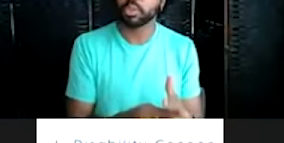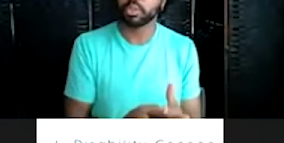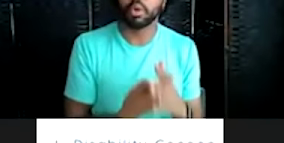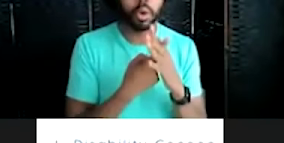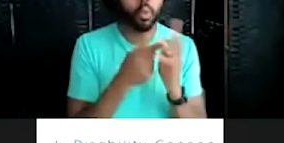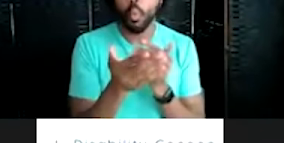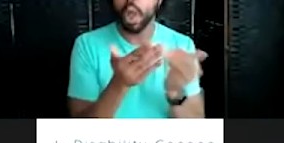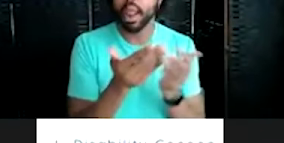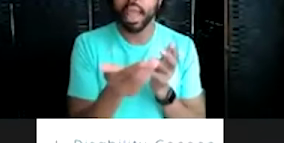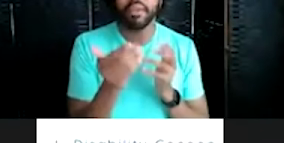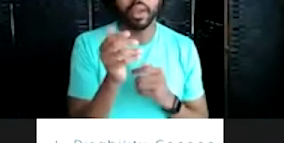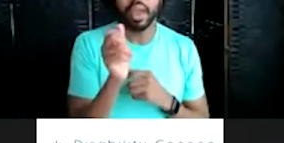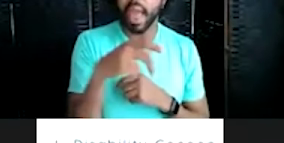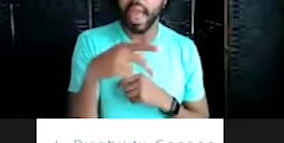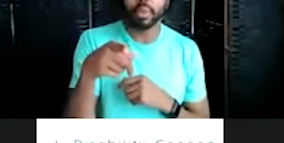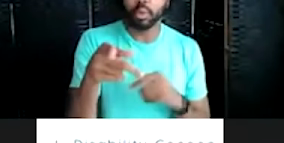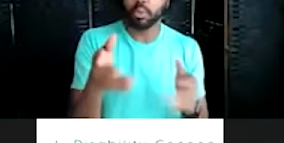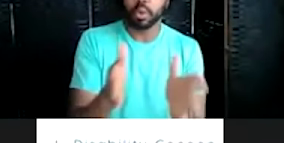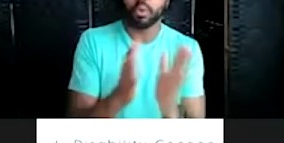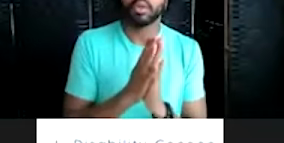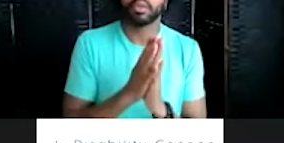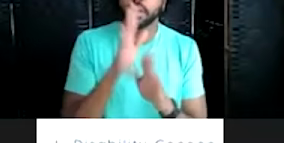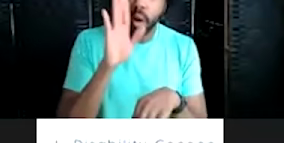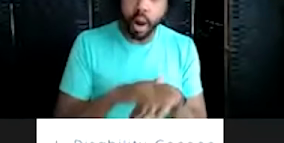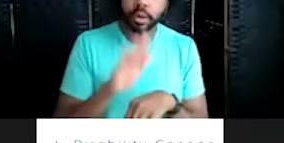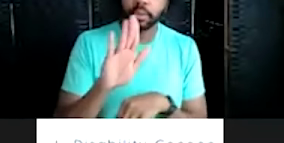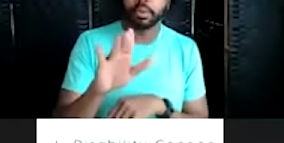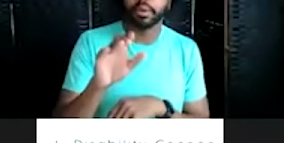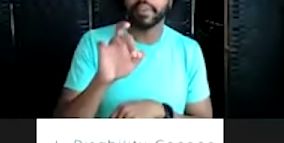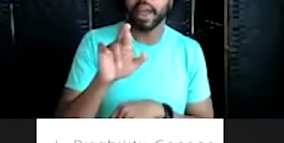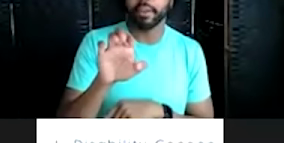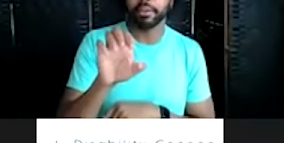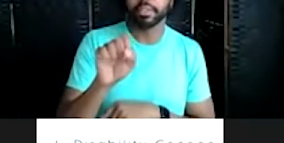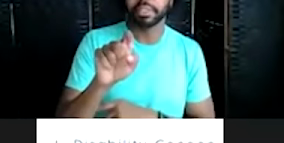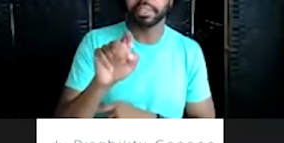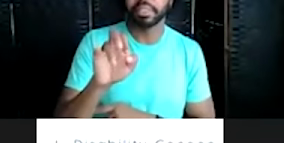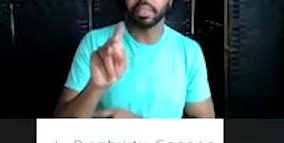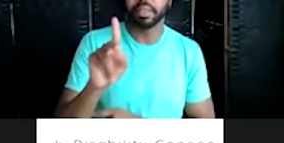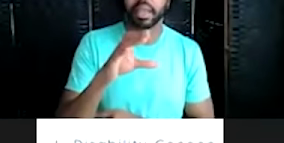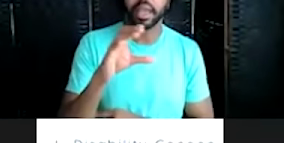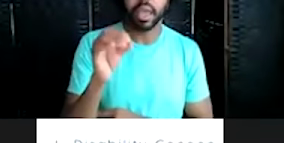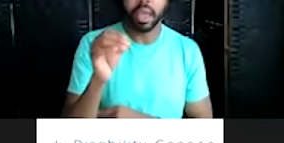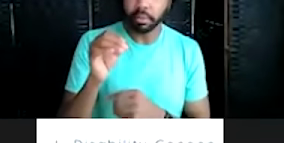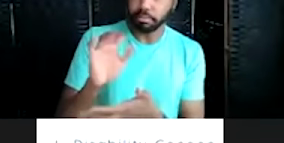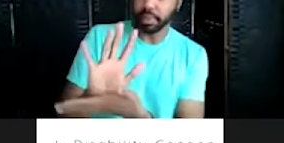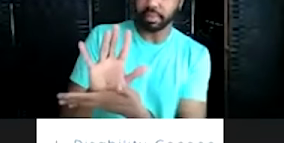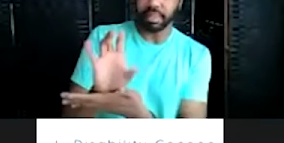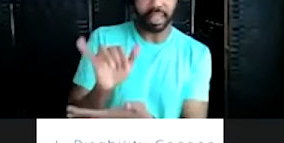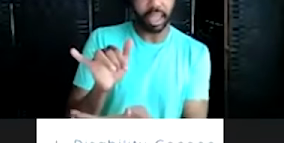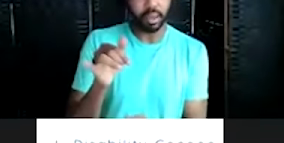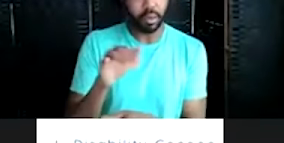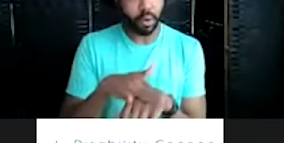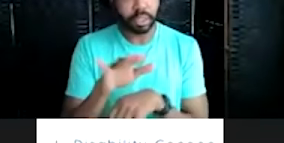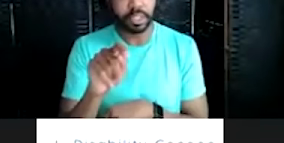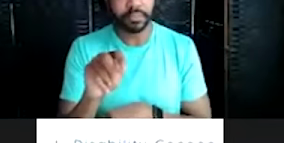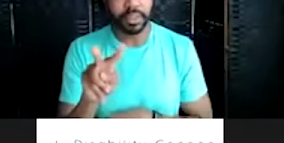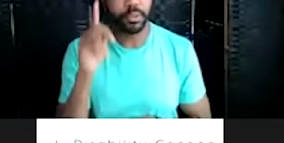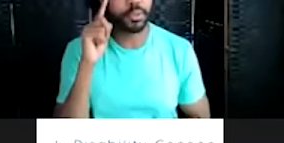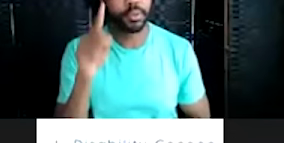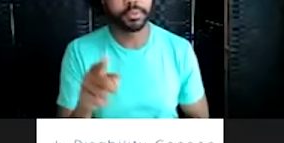you actually request on that Fire Stick, and then play that specific TV show. But for